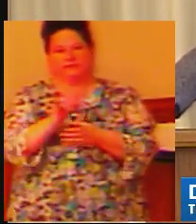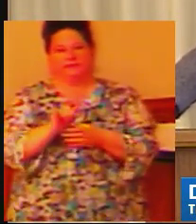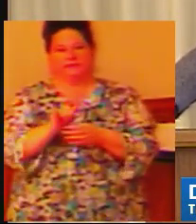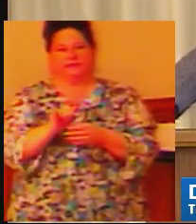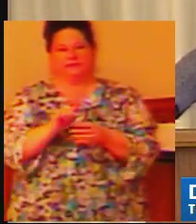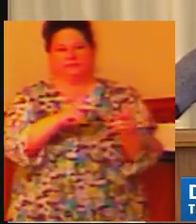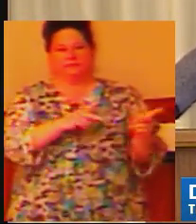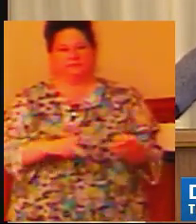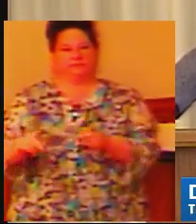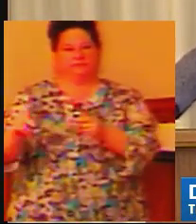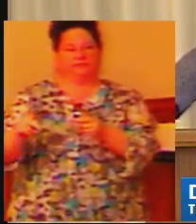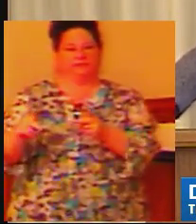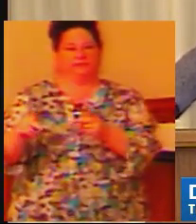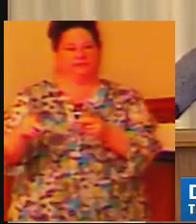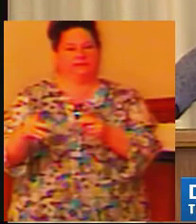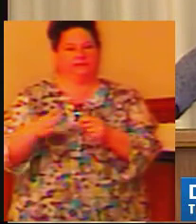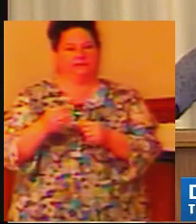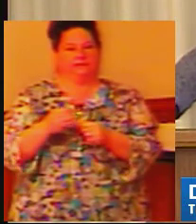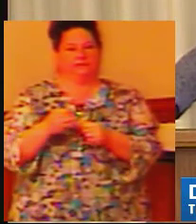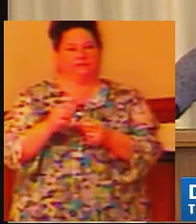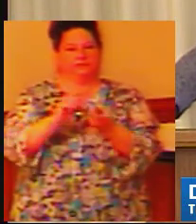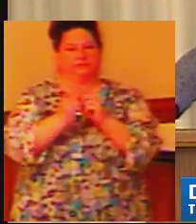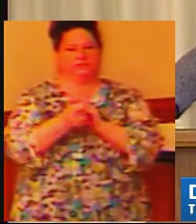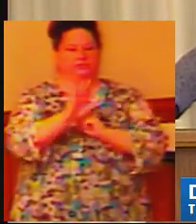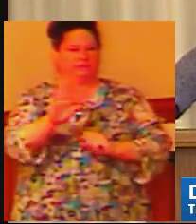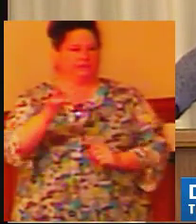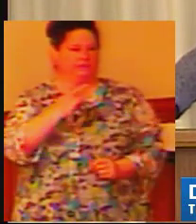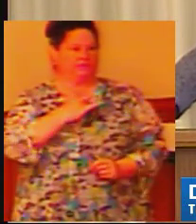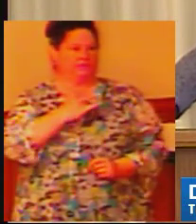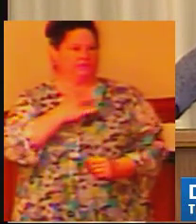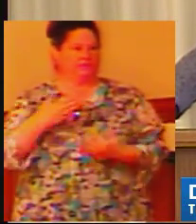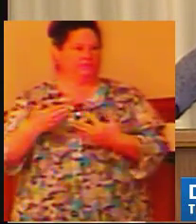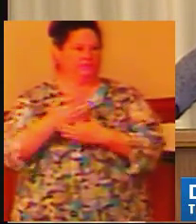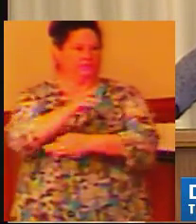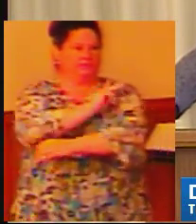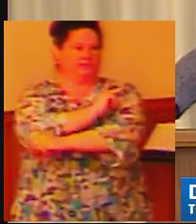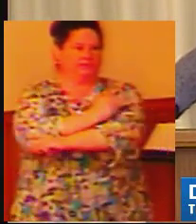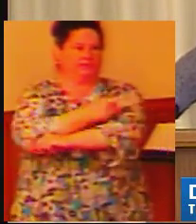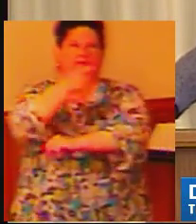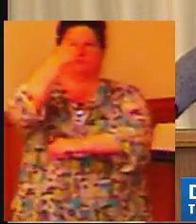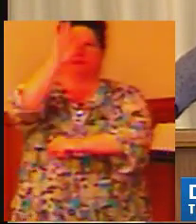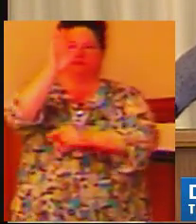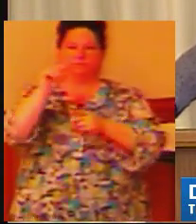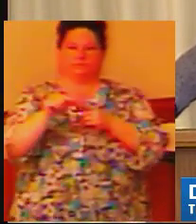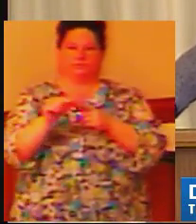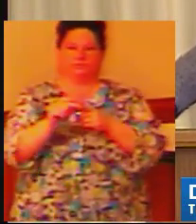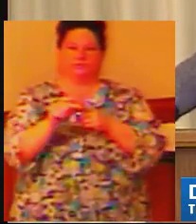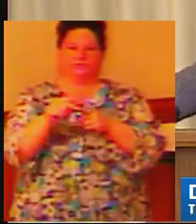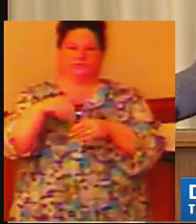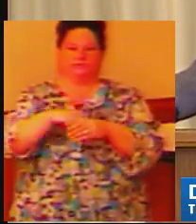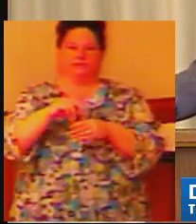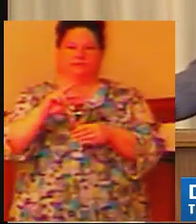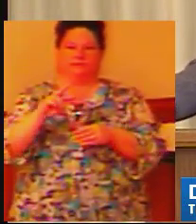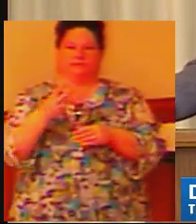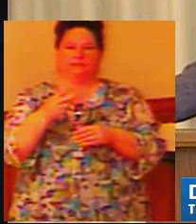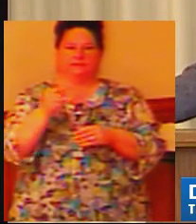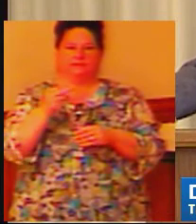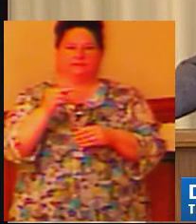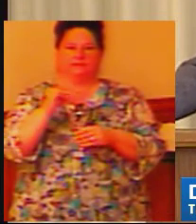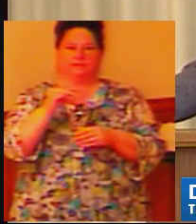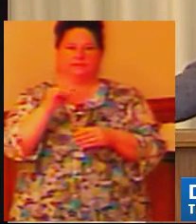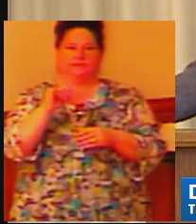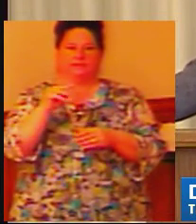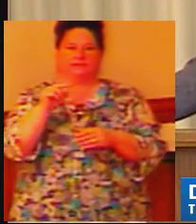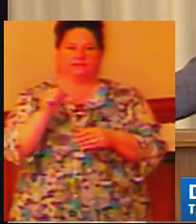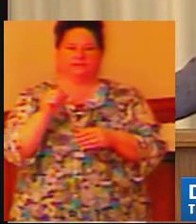that type of plan, so to speak, and change their heart through the power of God's word. In 2 Thessalonians